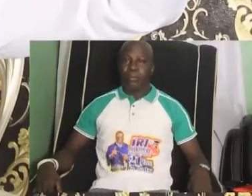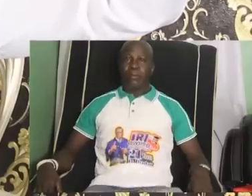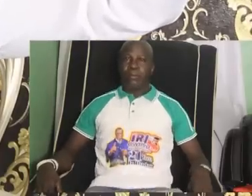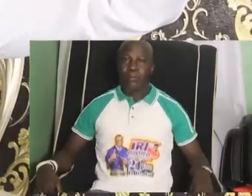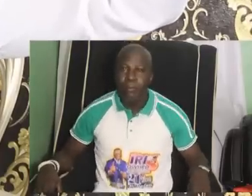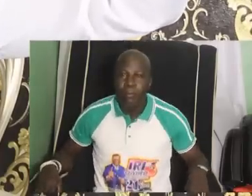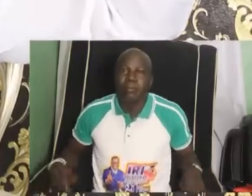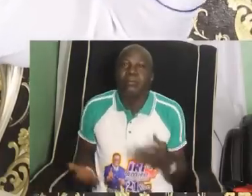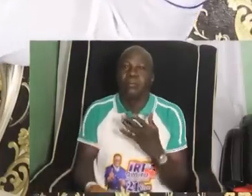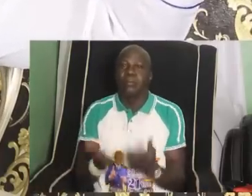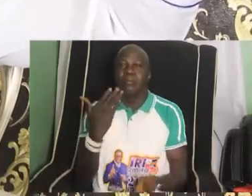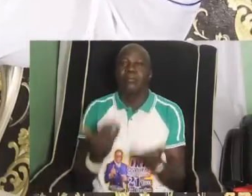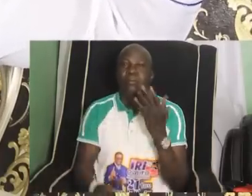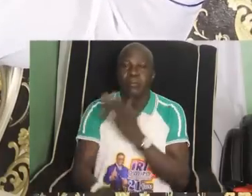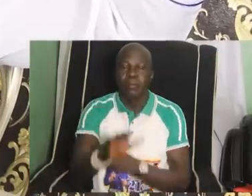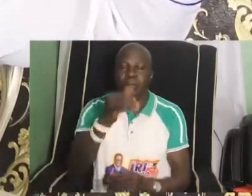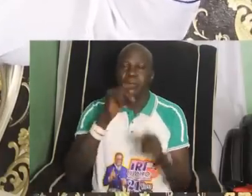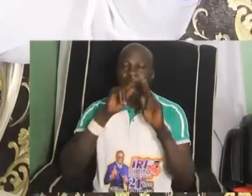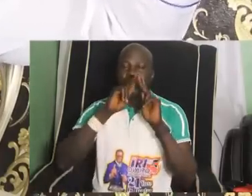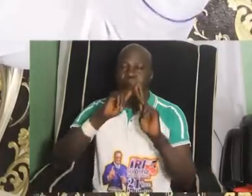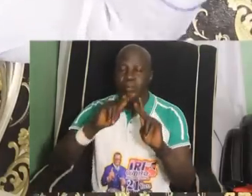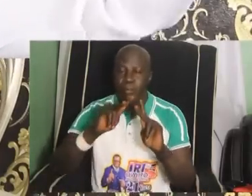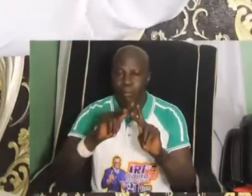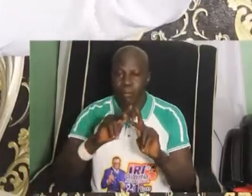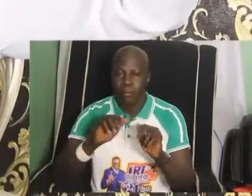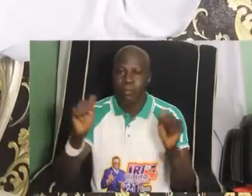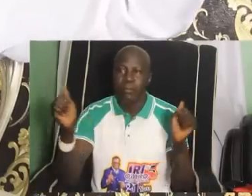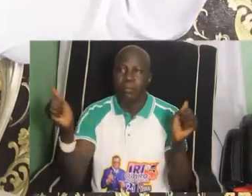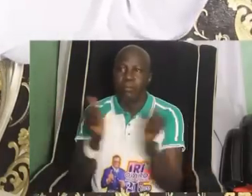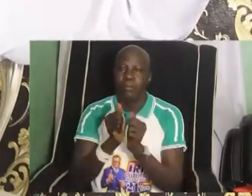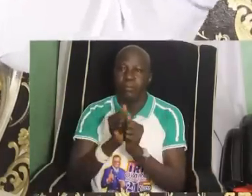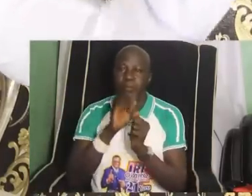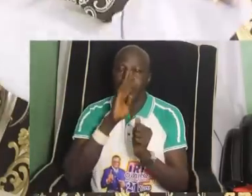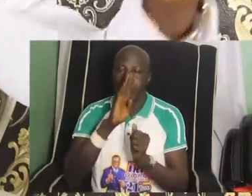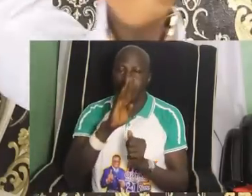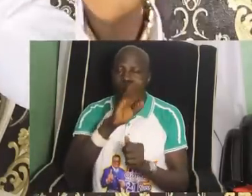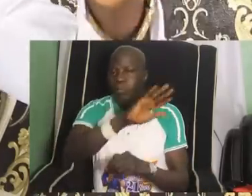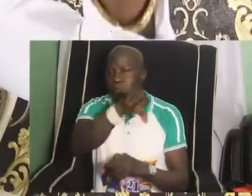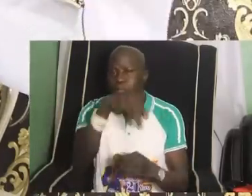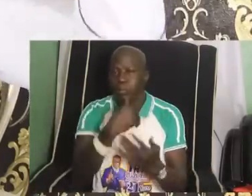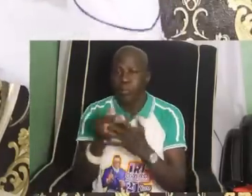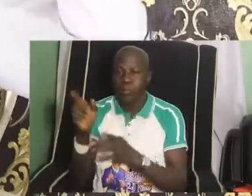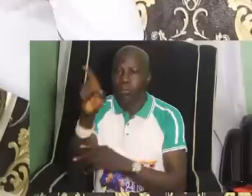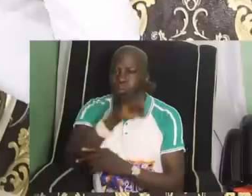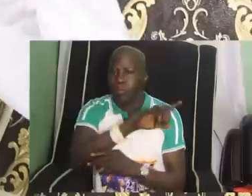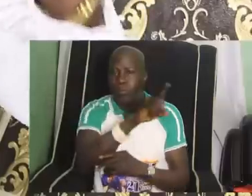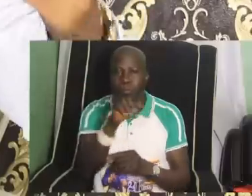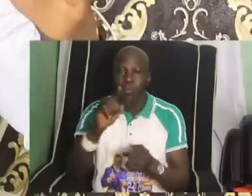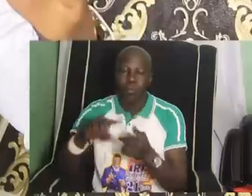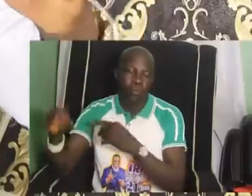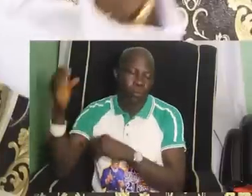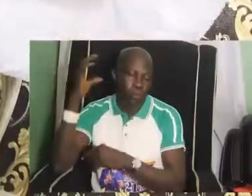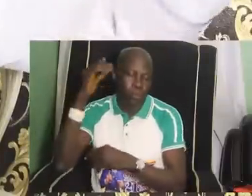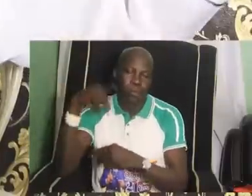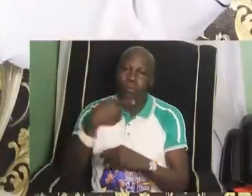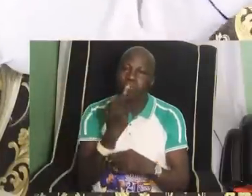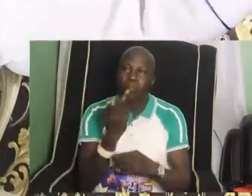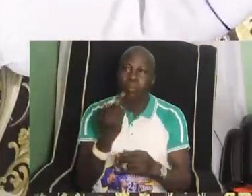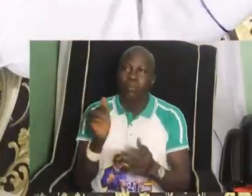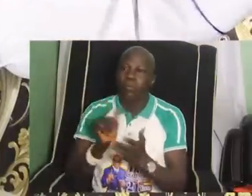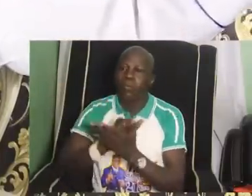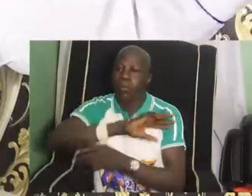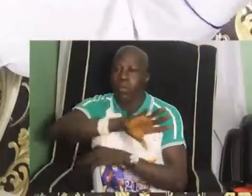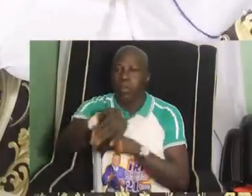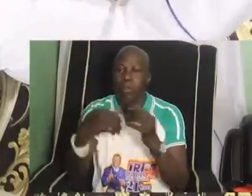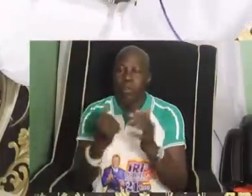ki olorun alafia may God of peace ki o wa pelu gbogbo eniyan to ngbo ohun mi ja